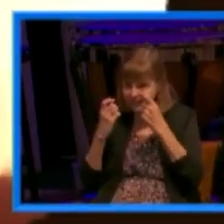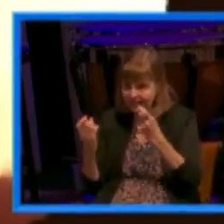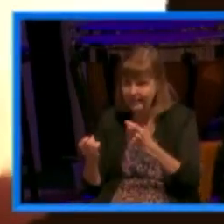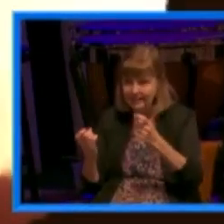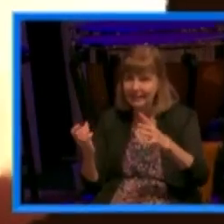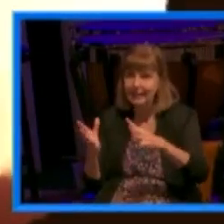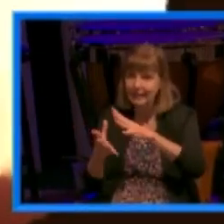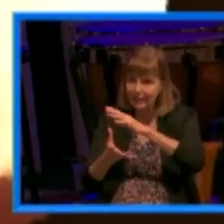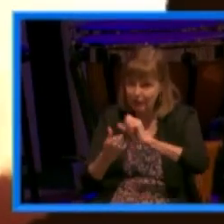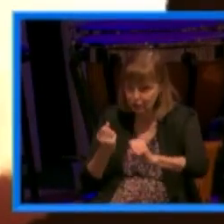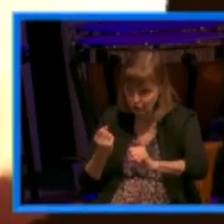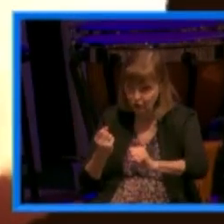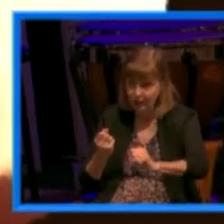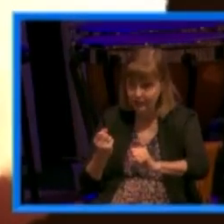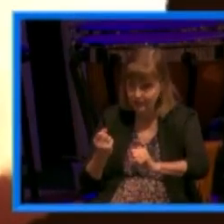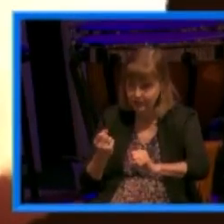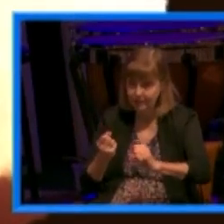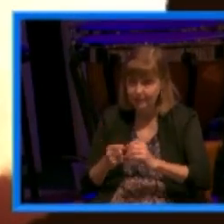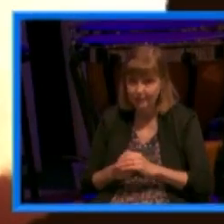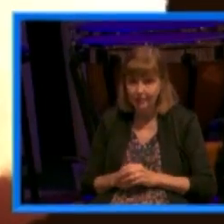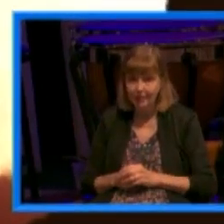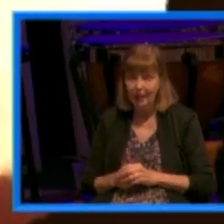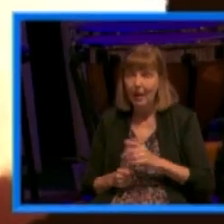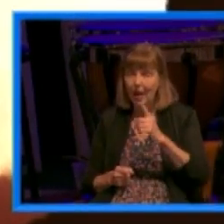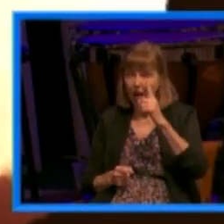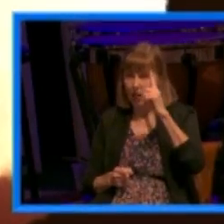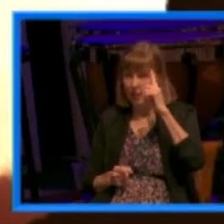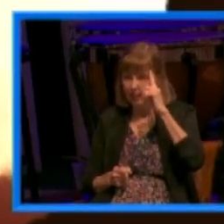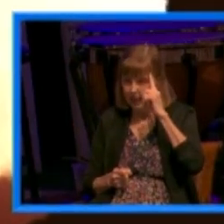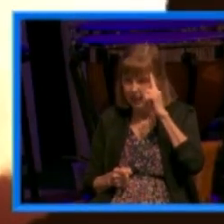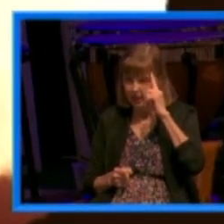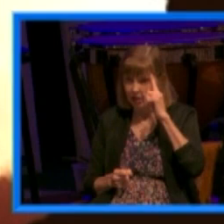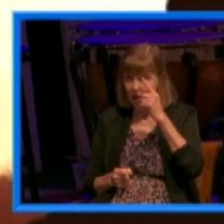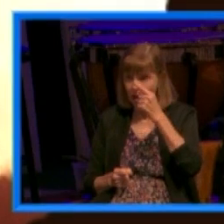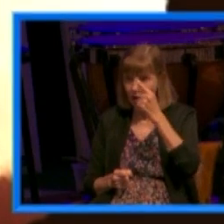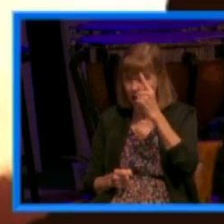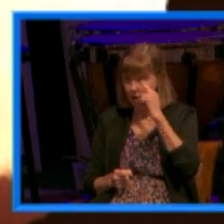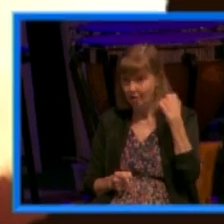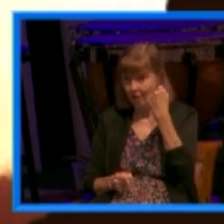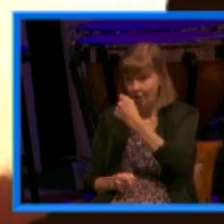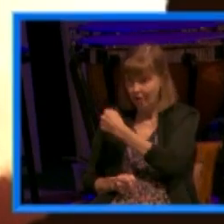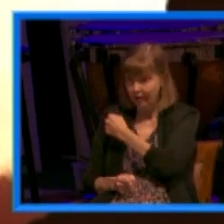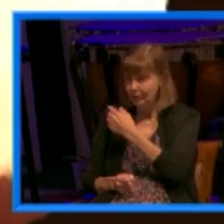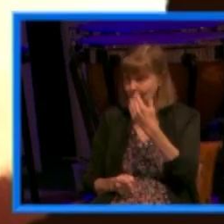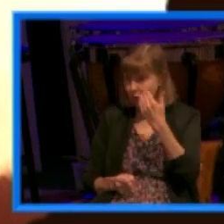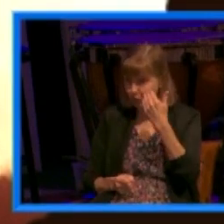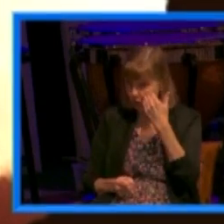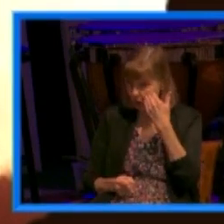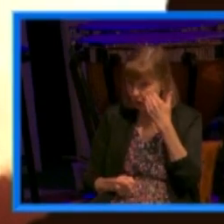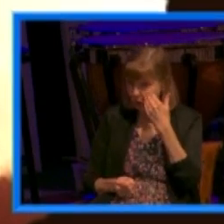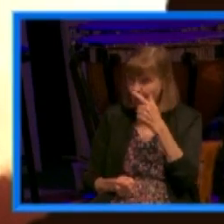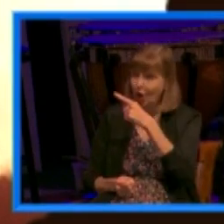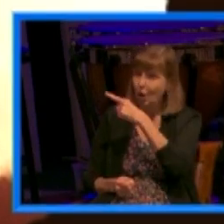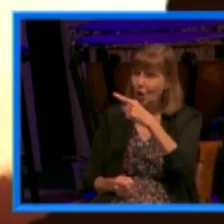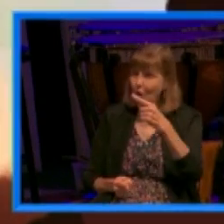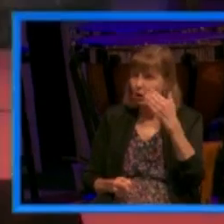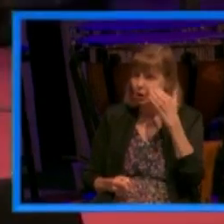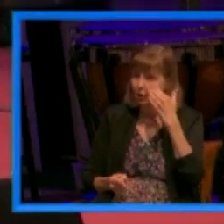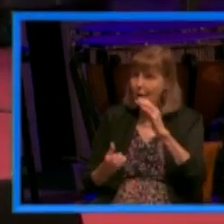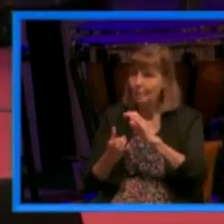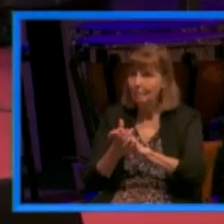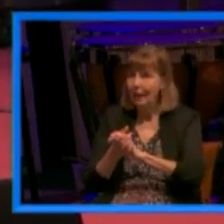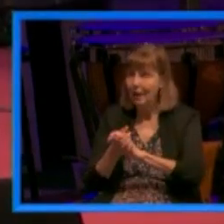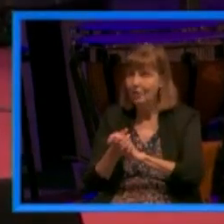I think, brothers and sisters, that for those of us who know, and we know some, you know the marriage that fell apart because of